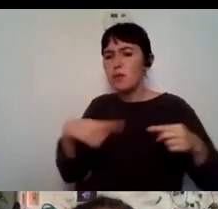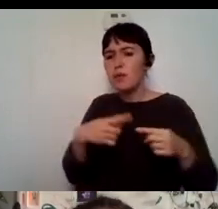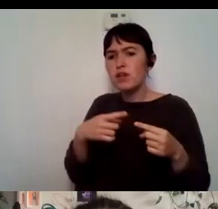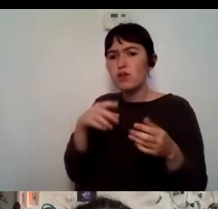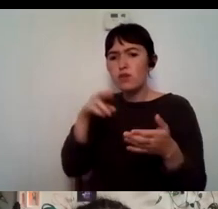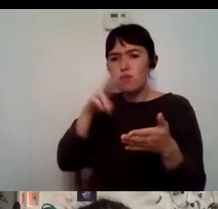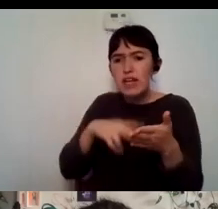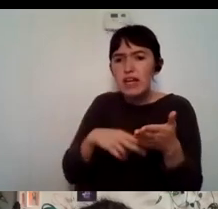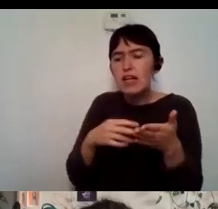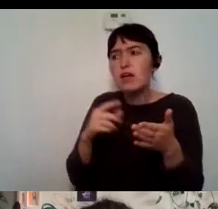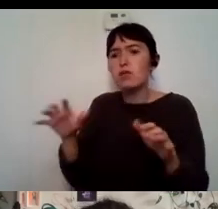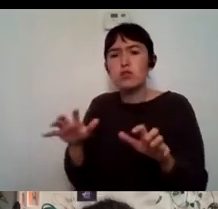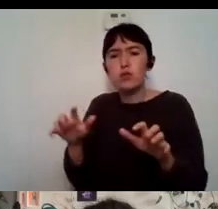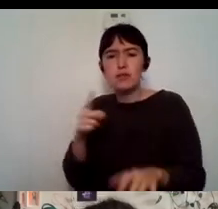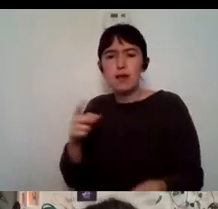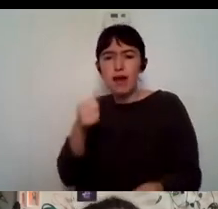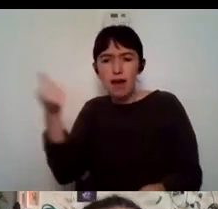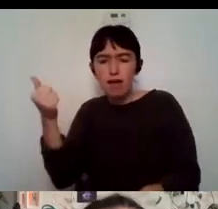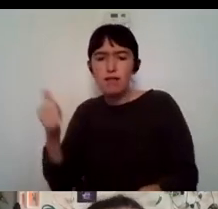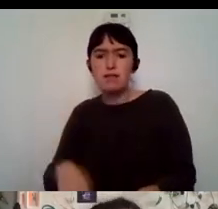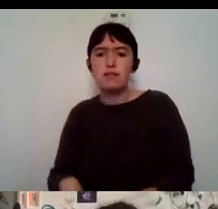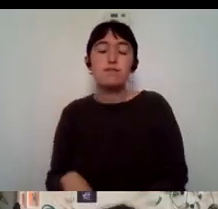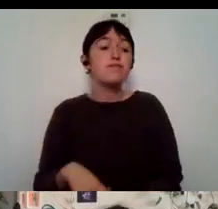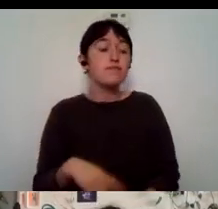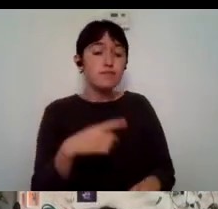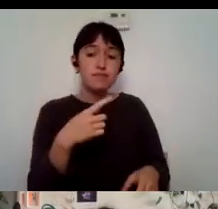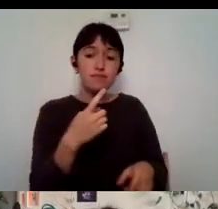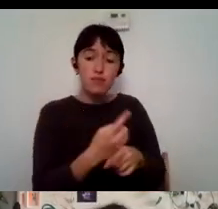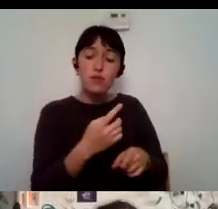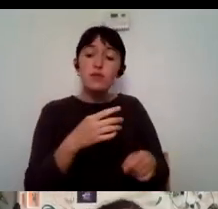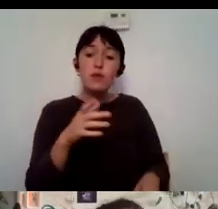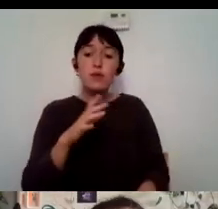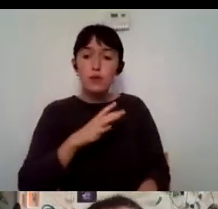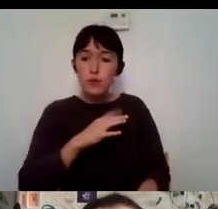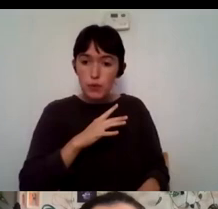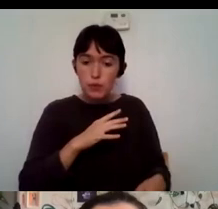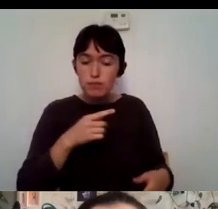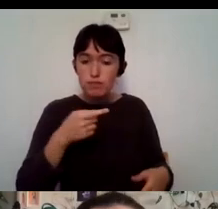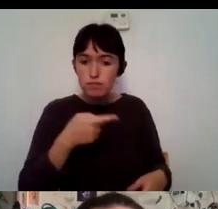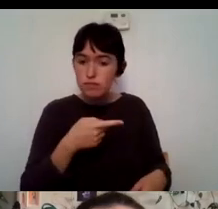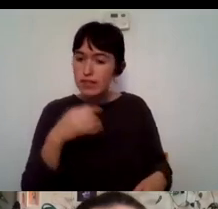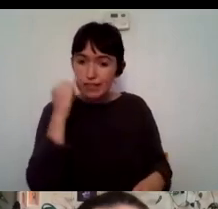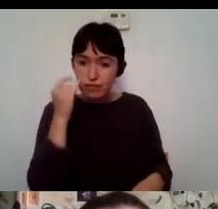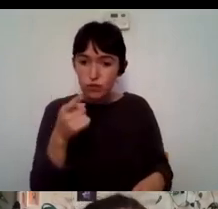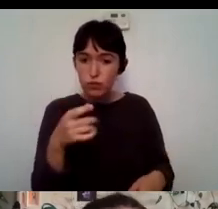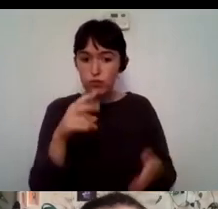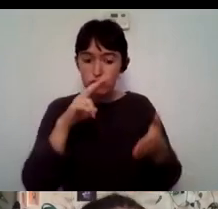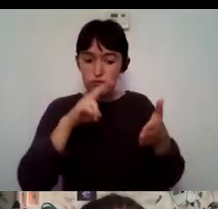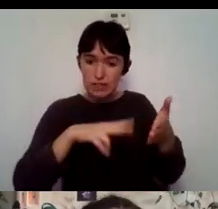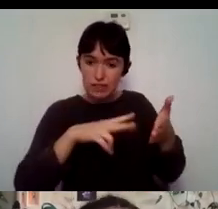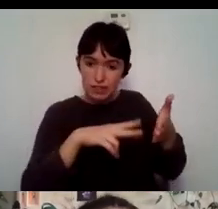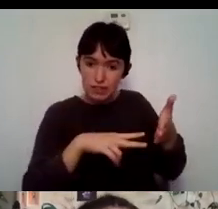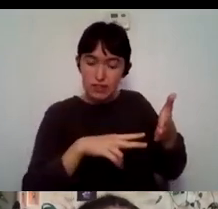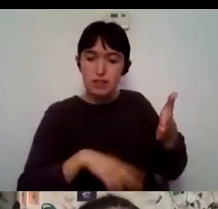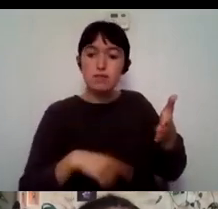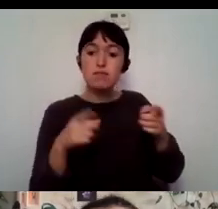something else? Right. So the kind of cool thing about EEG is, so if you're reading, what will be happening is you will be moving